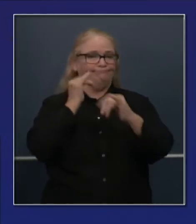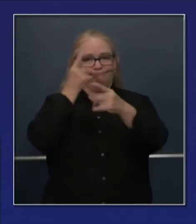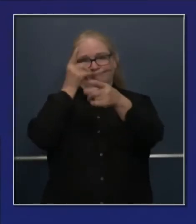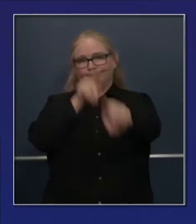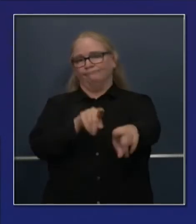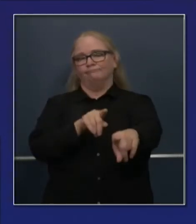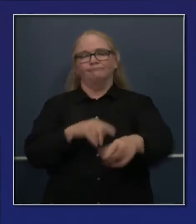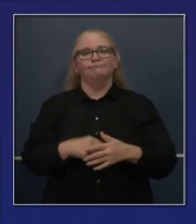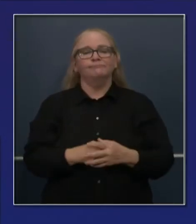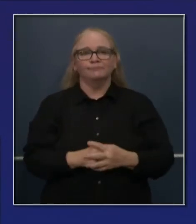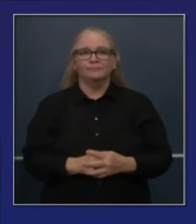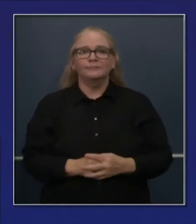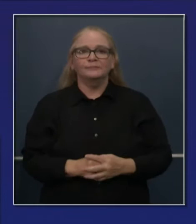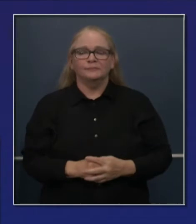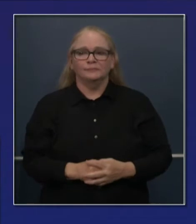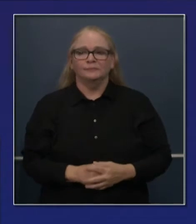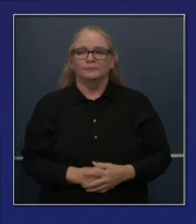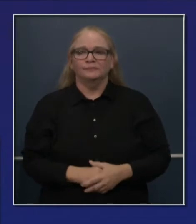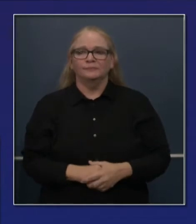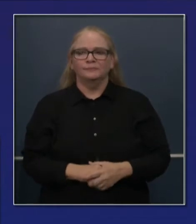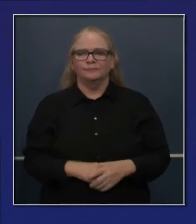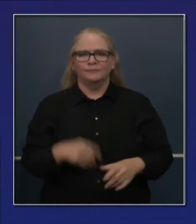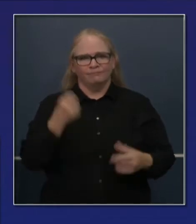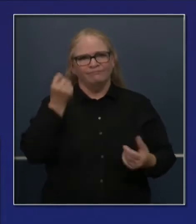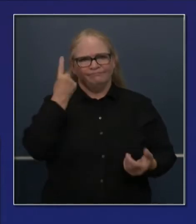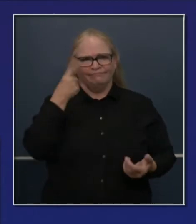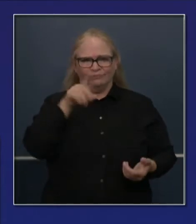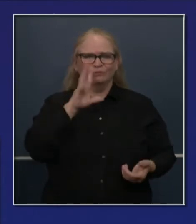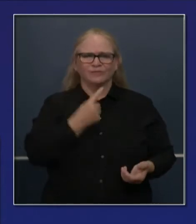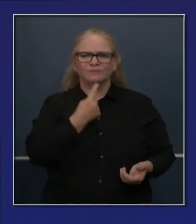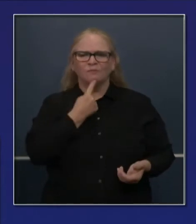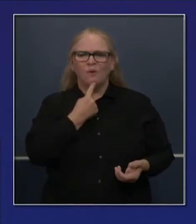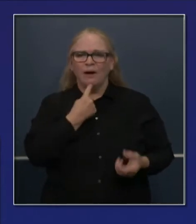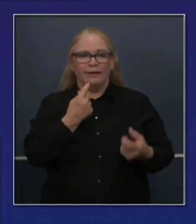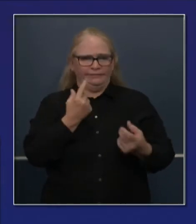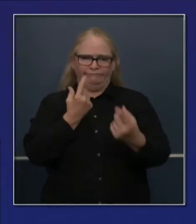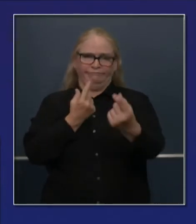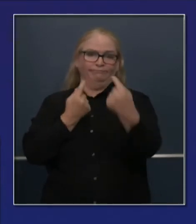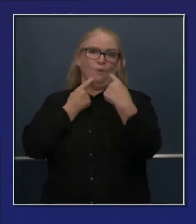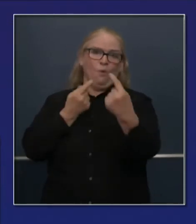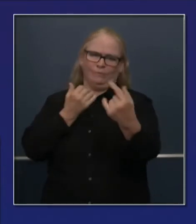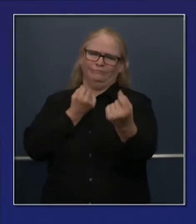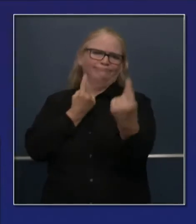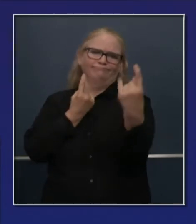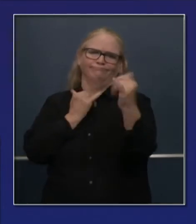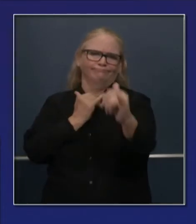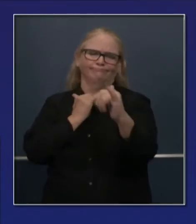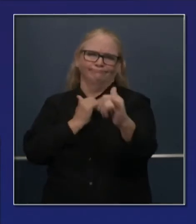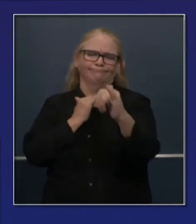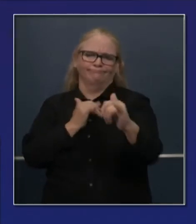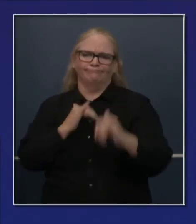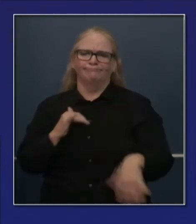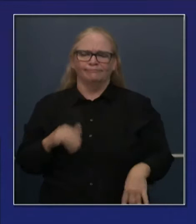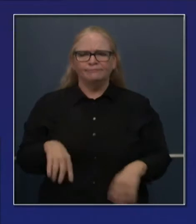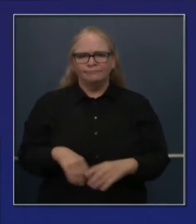assure you shouldn't be pleased with the moment that we're in here in the state of California. We'll get to the bottom of it, and that's why that investigation into what